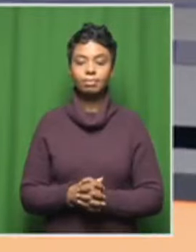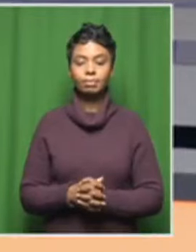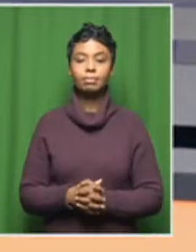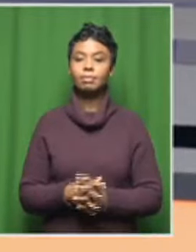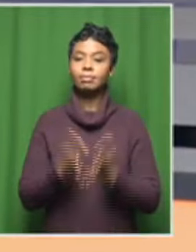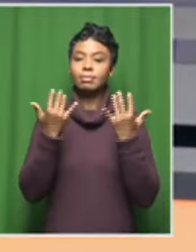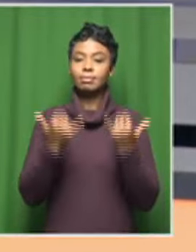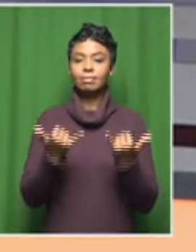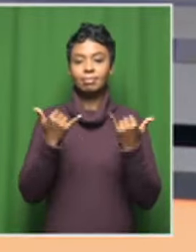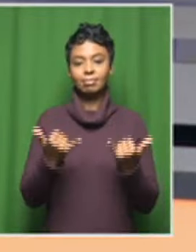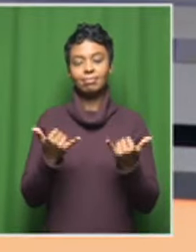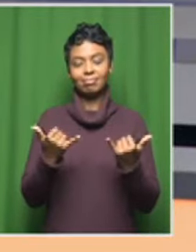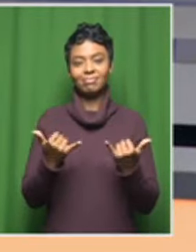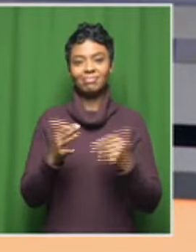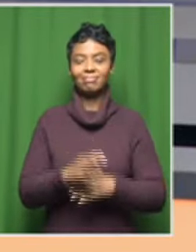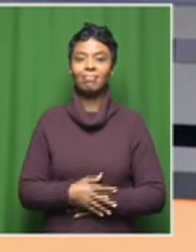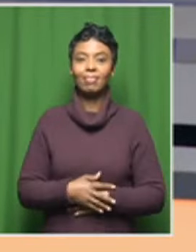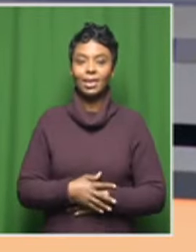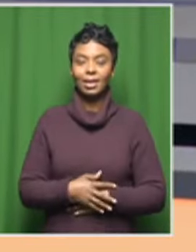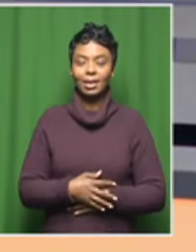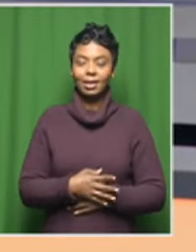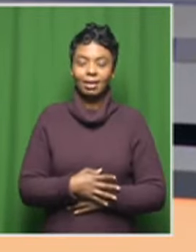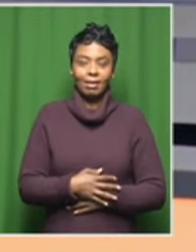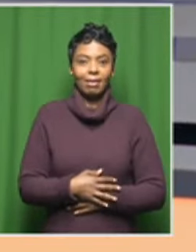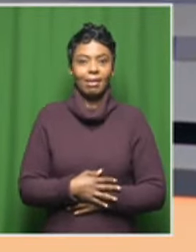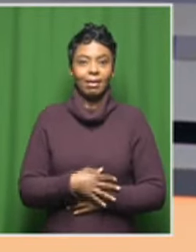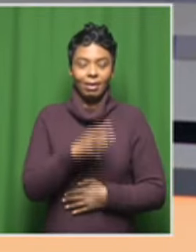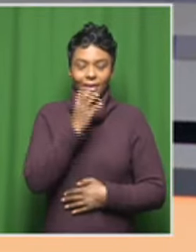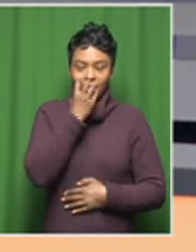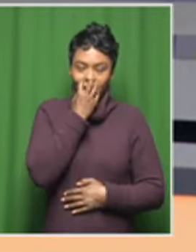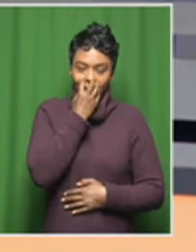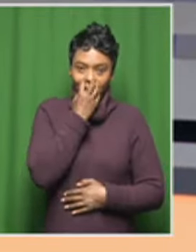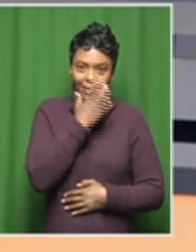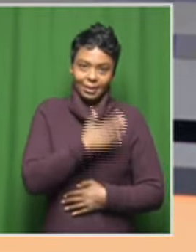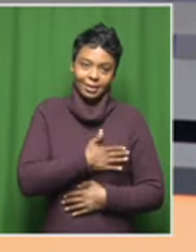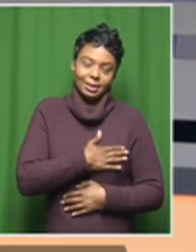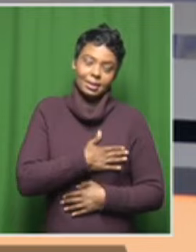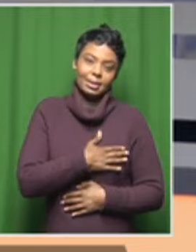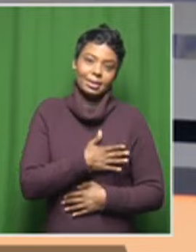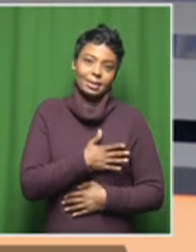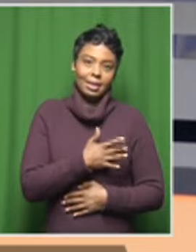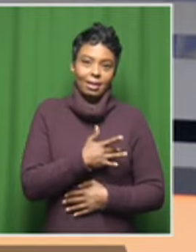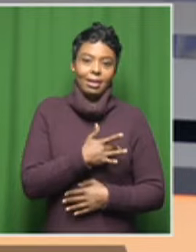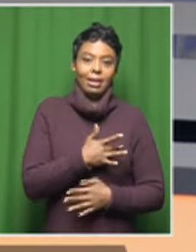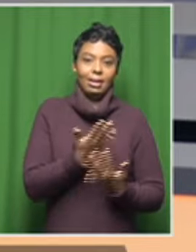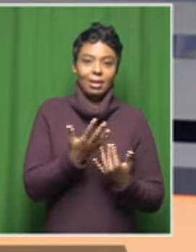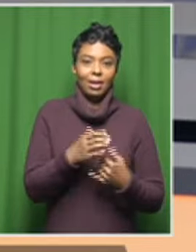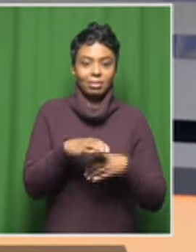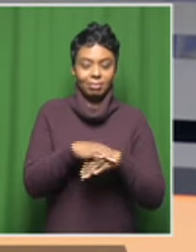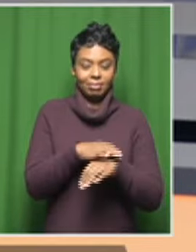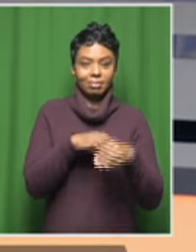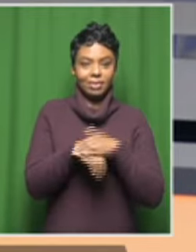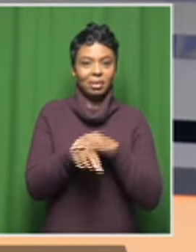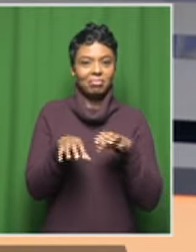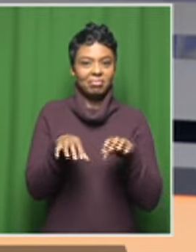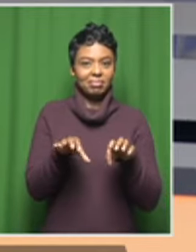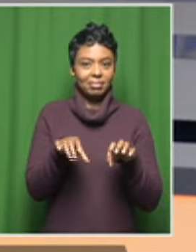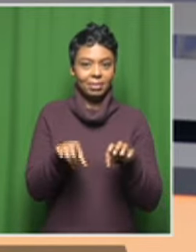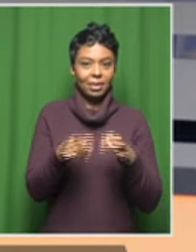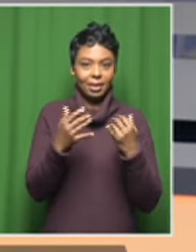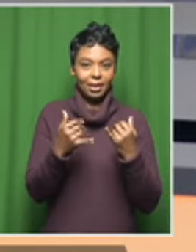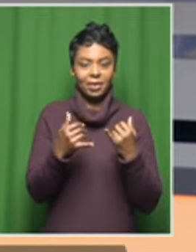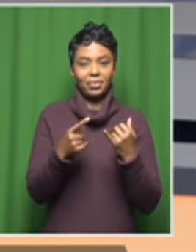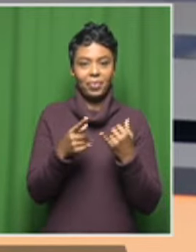let's turn our attention to a very heartwarming campaign that is turning slippers into symbols of hope. For over 3 decades, the Reach for a